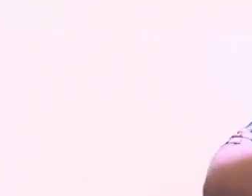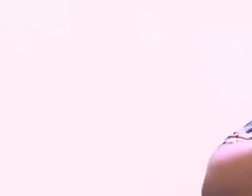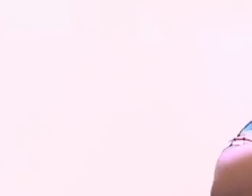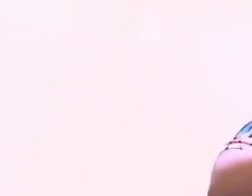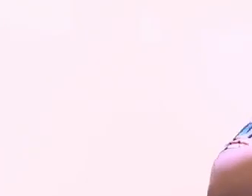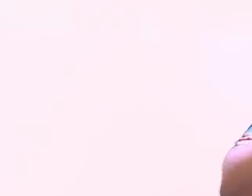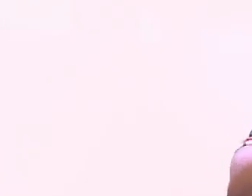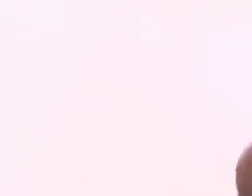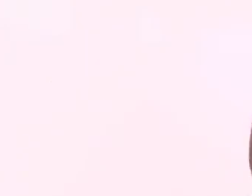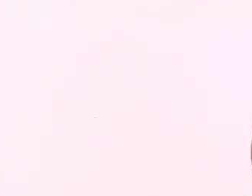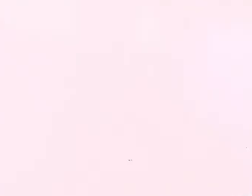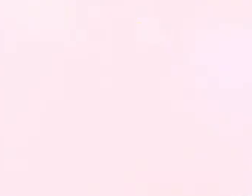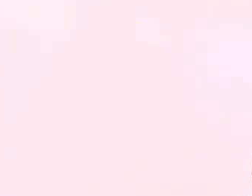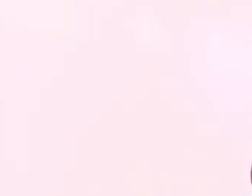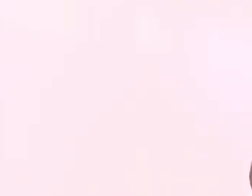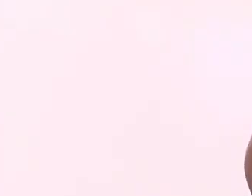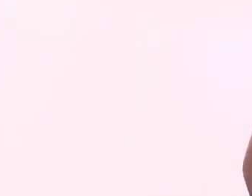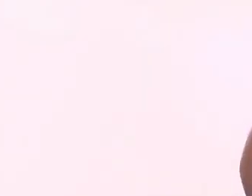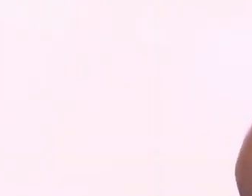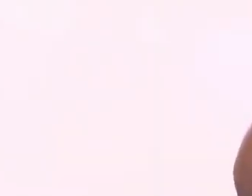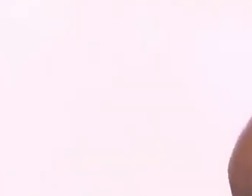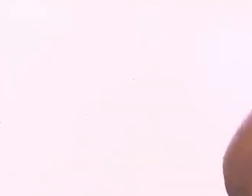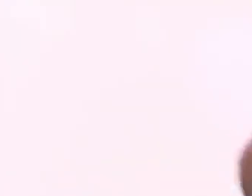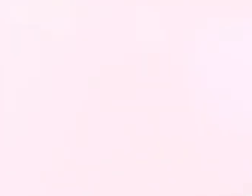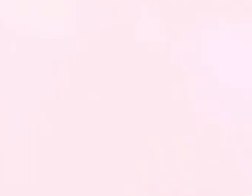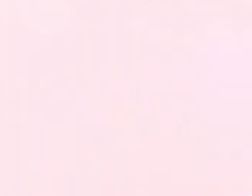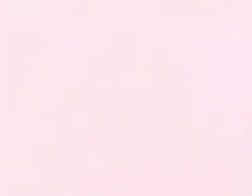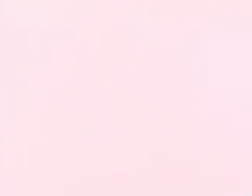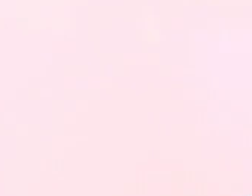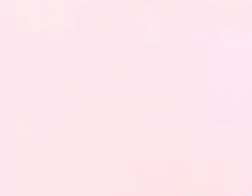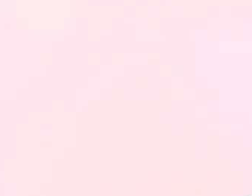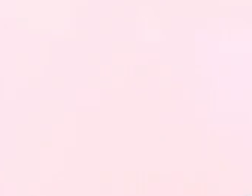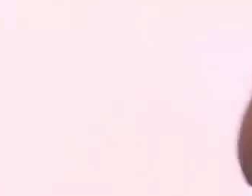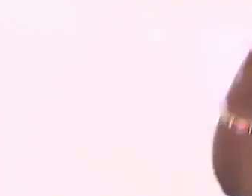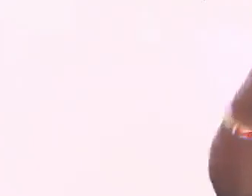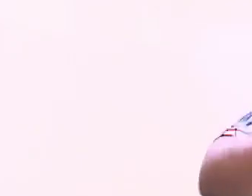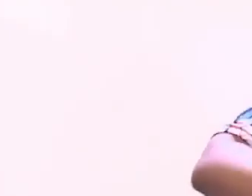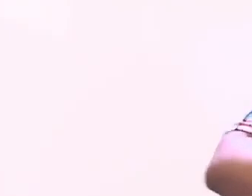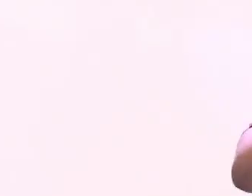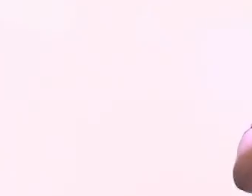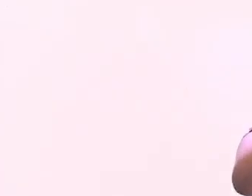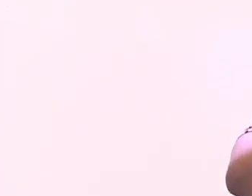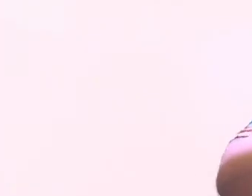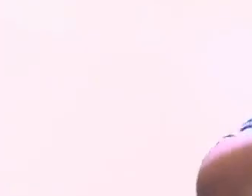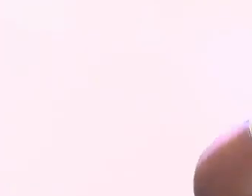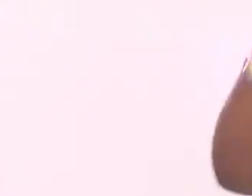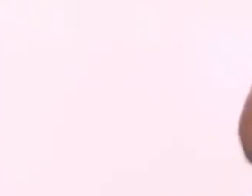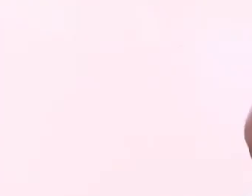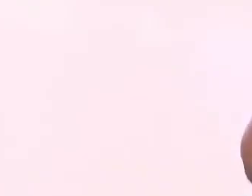Her work includes deeply in marketing. Her work specifically,